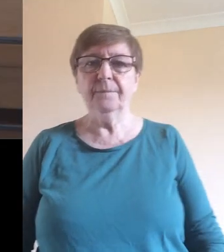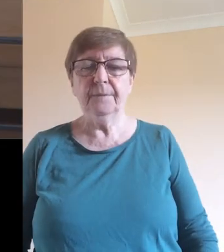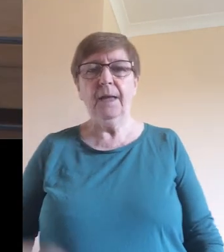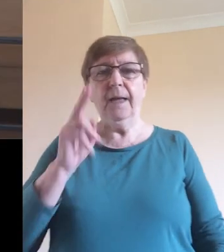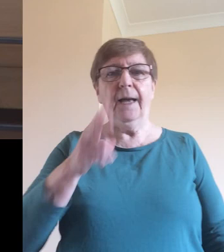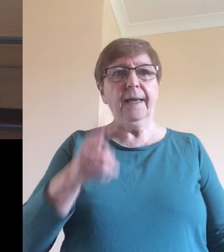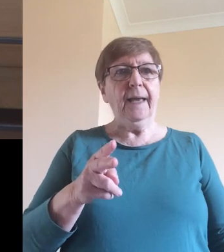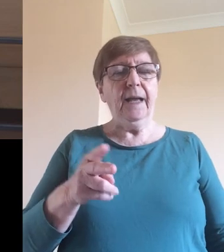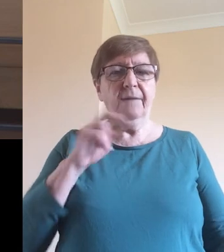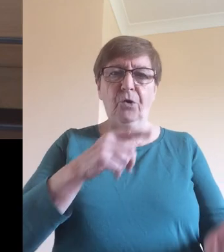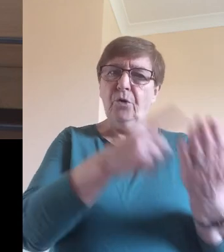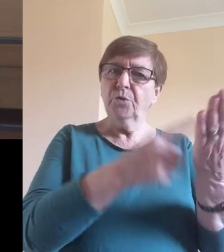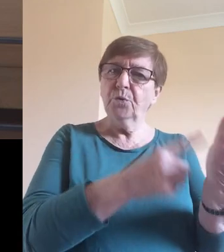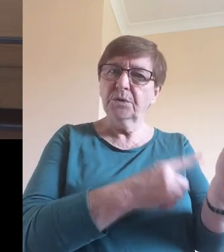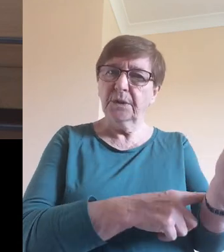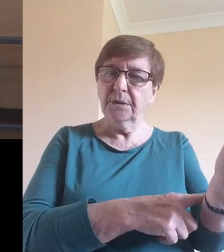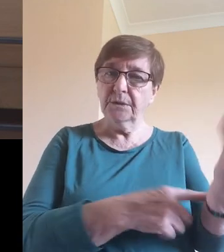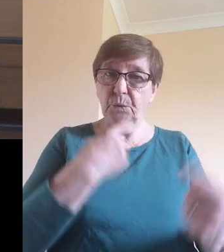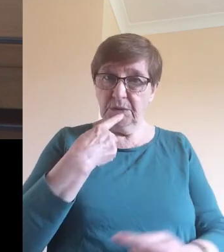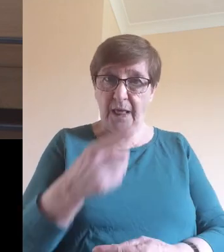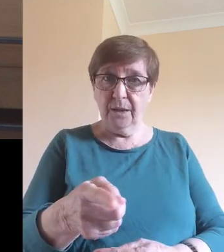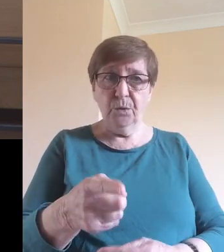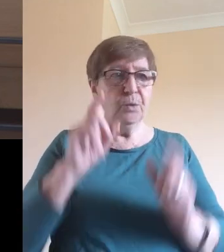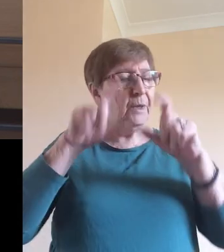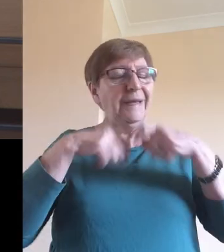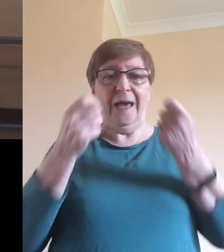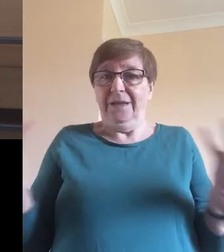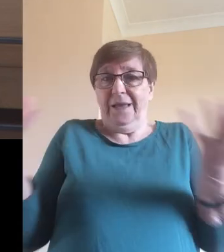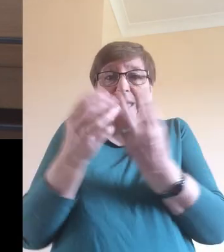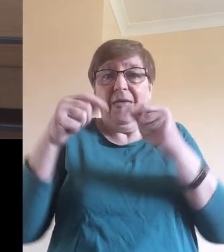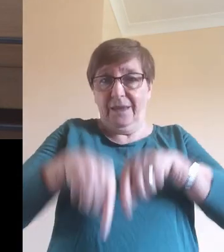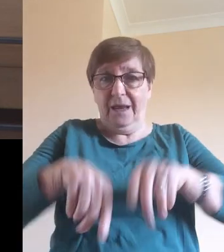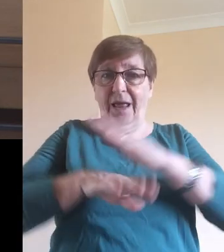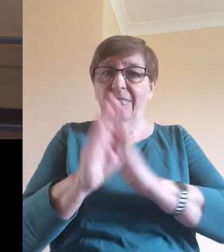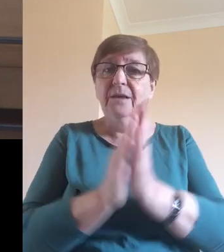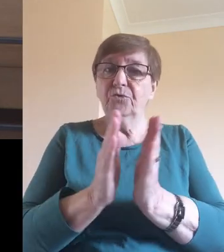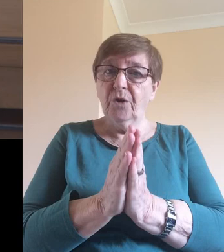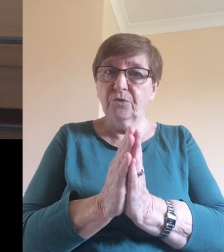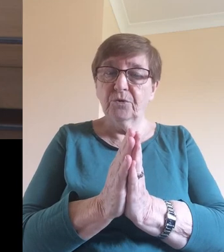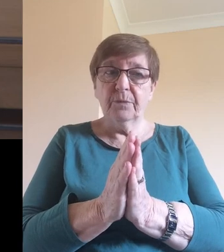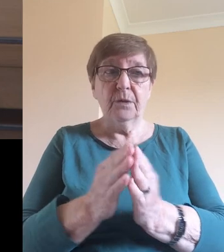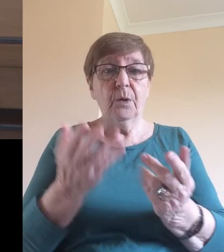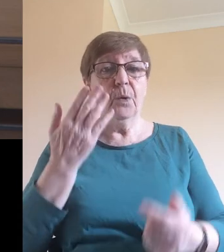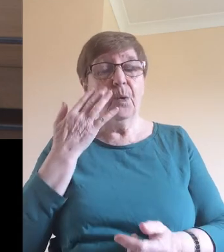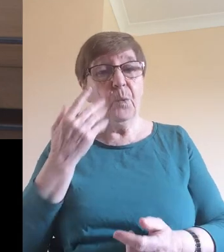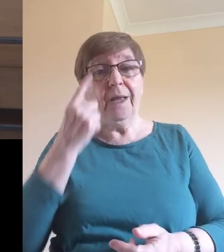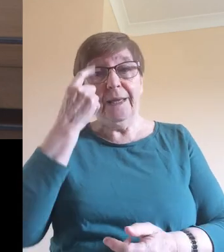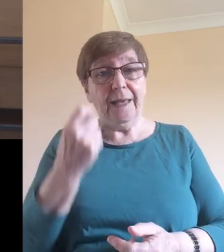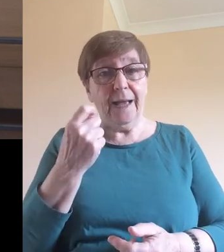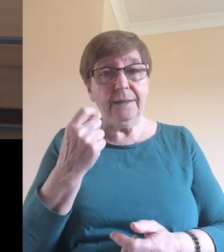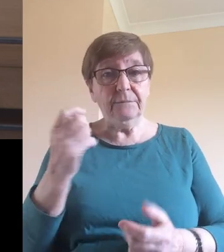Again, for our notices, it's to highlight that we are not able to gather, but do where you can. Join